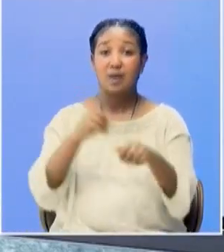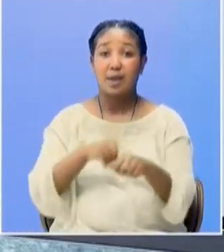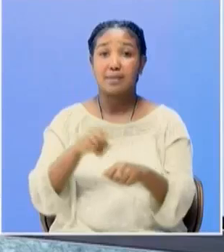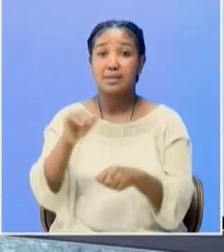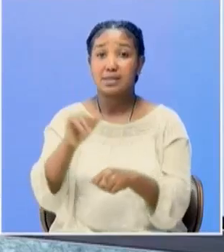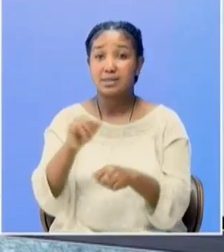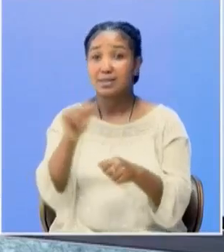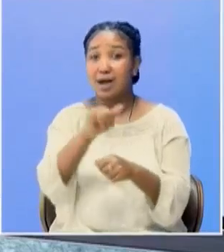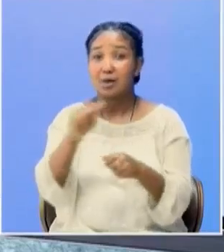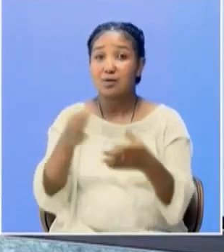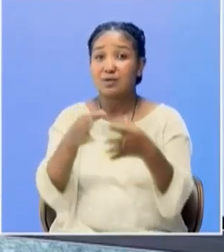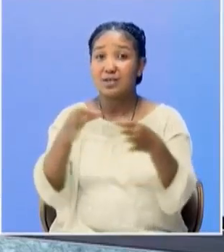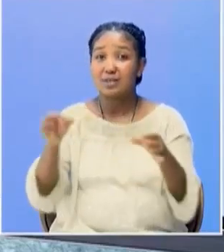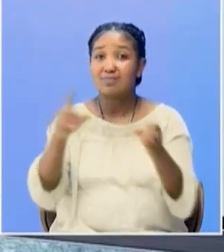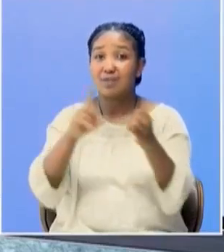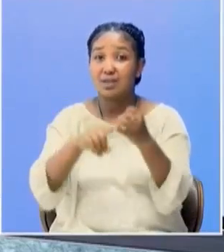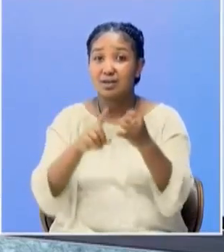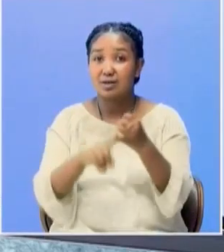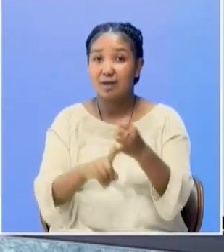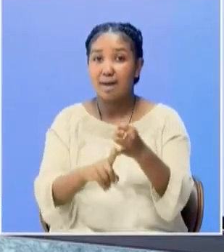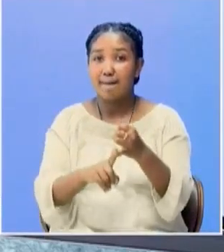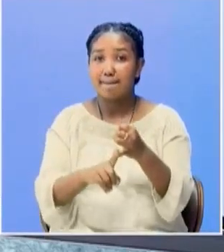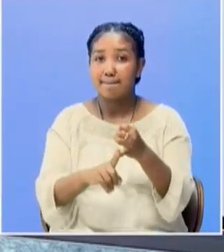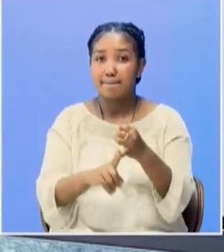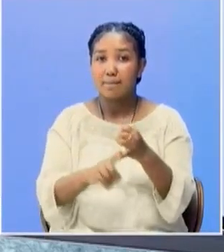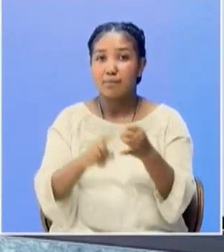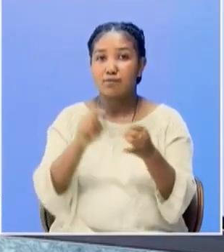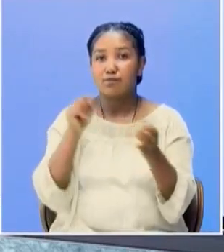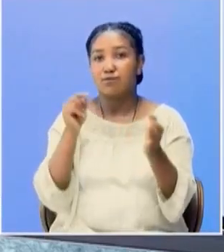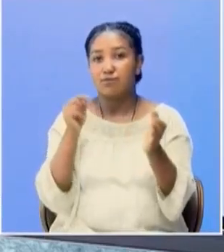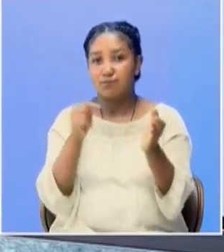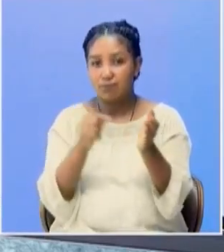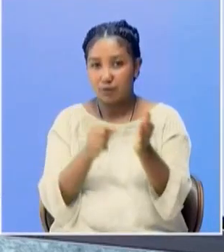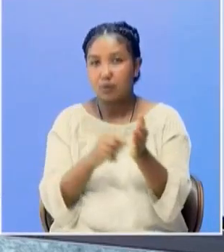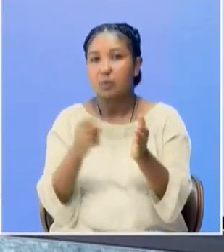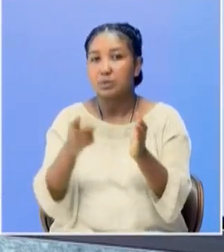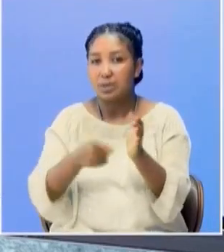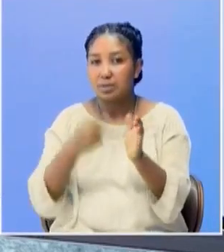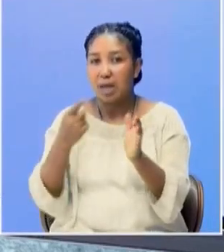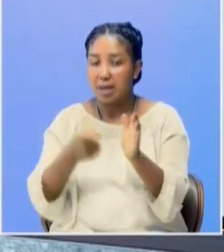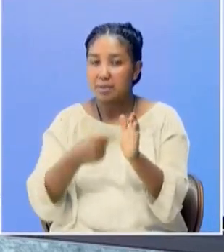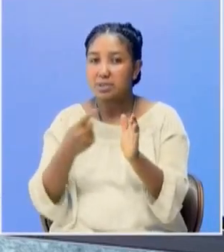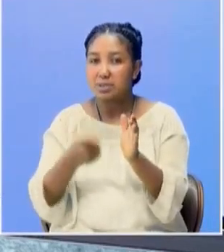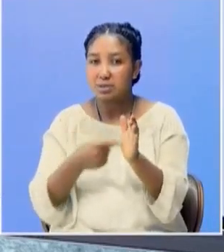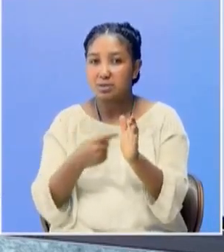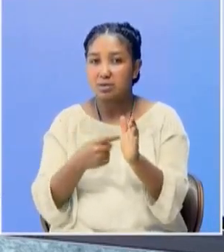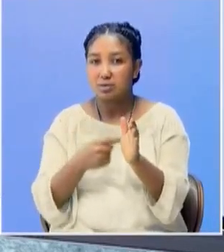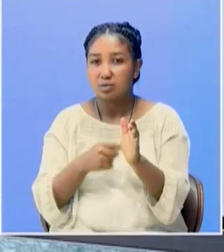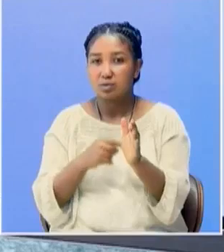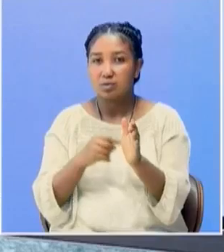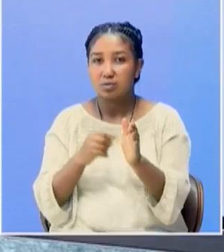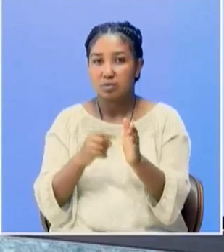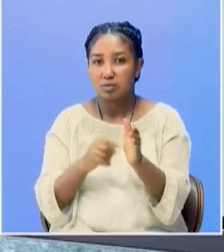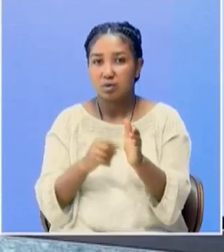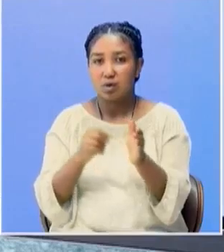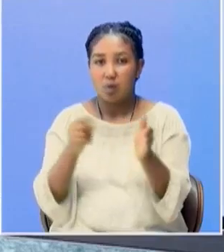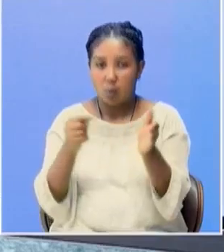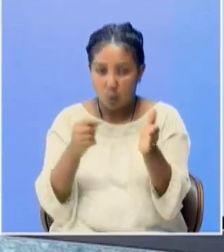kinds of sentences ended in period or full stops. Sometimes maybe it can be ended in